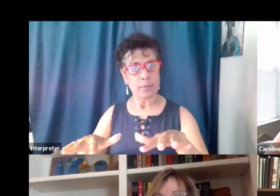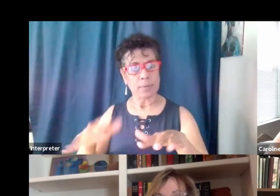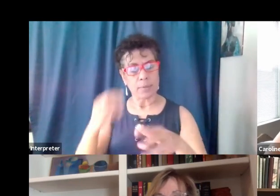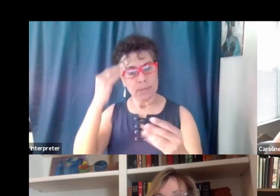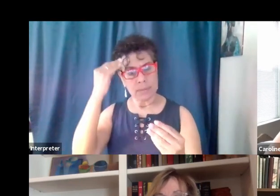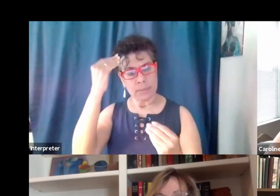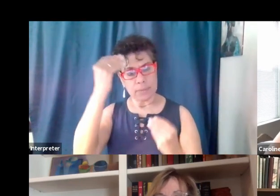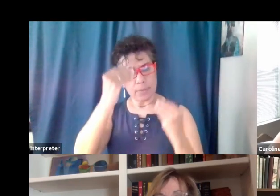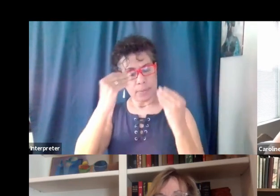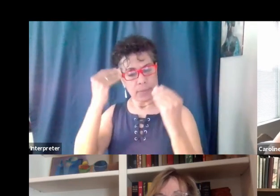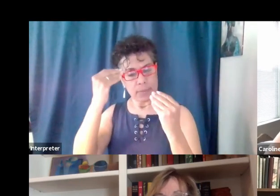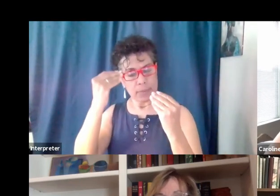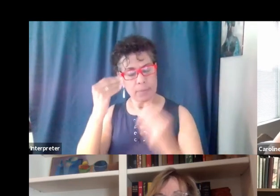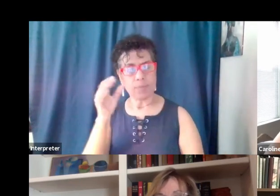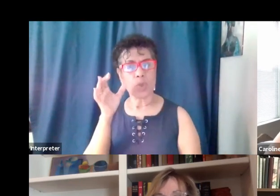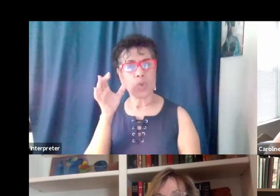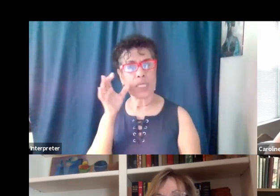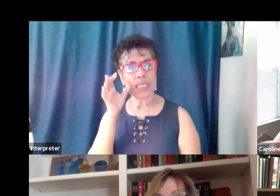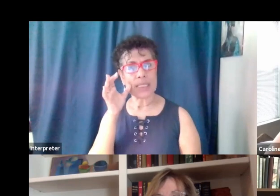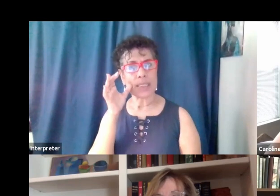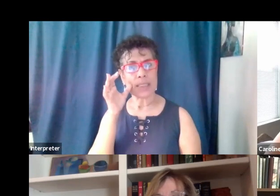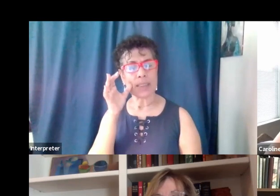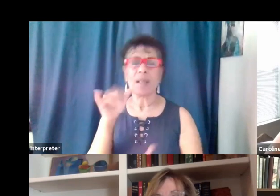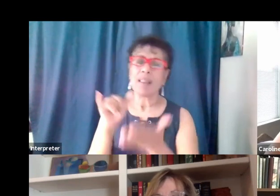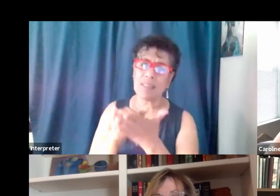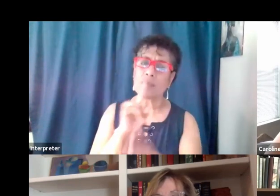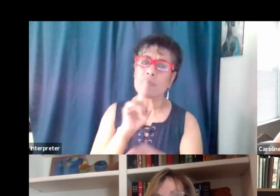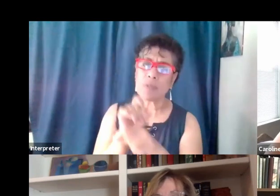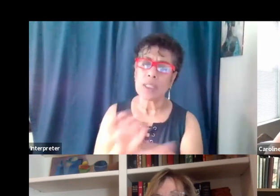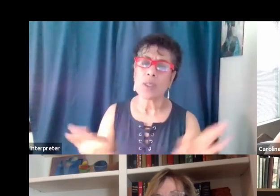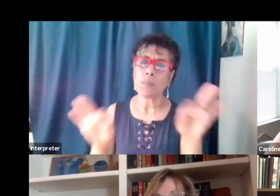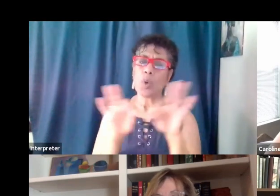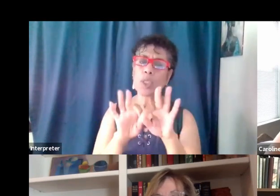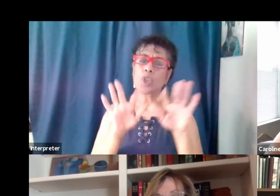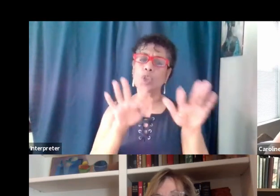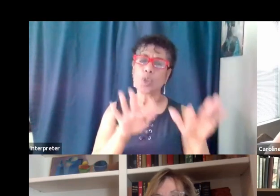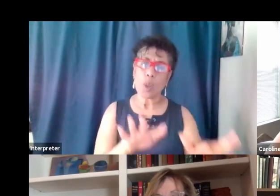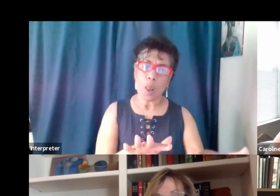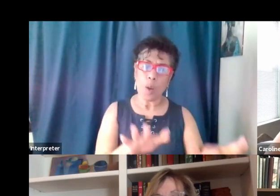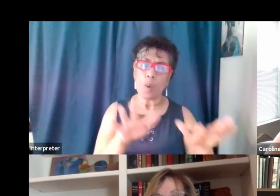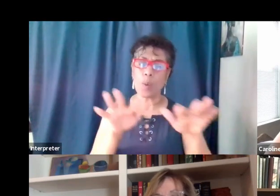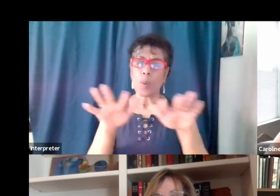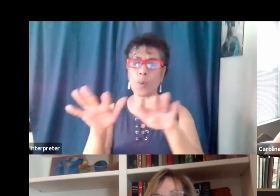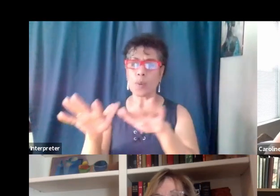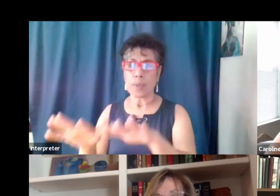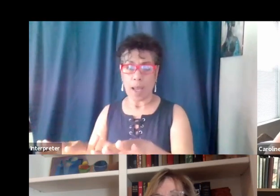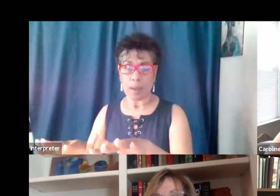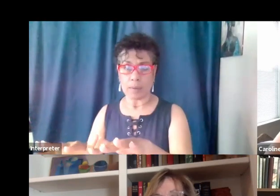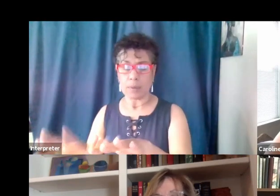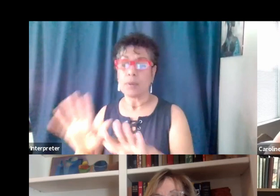to listen and move forward just seems so critically important. And sometimes for many of